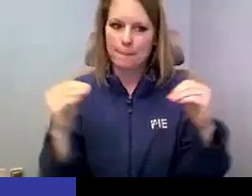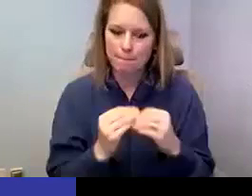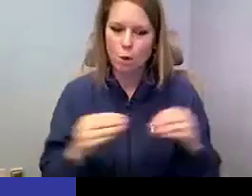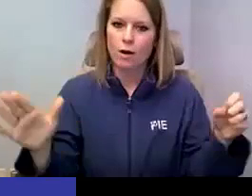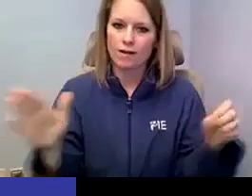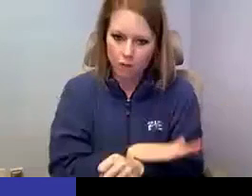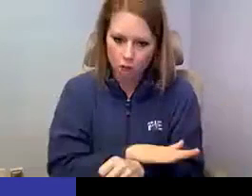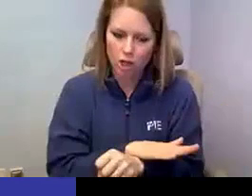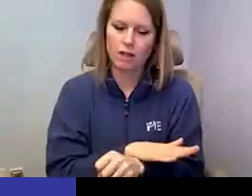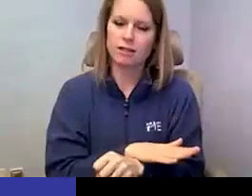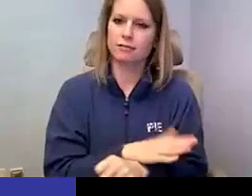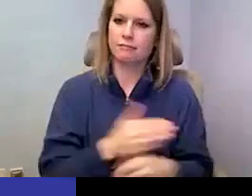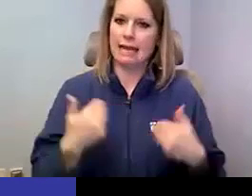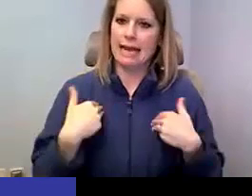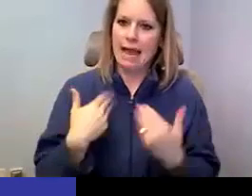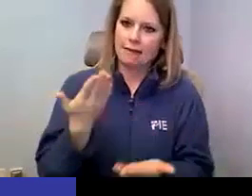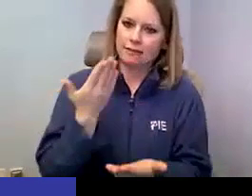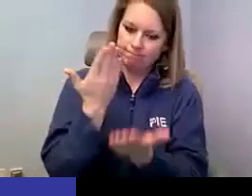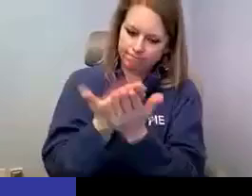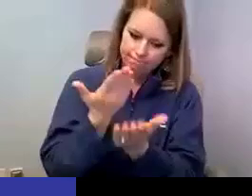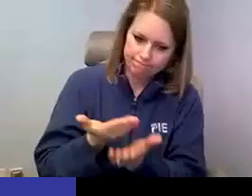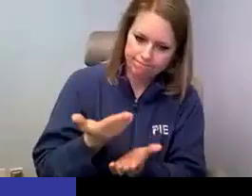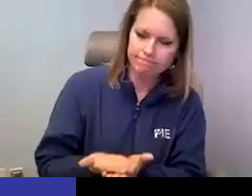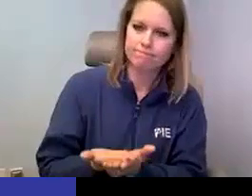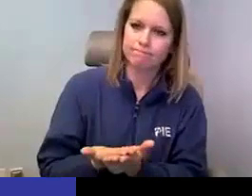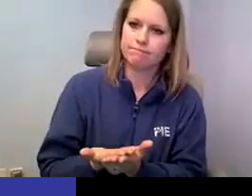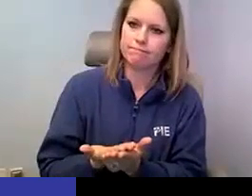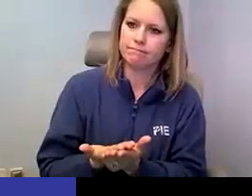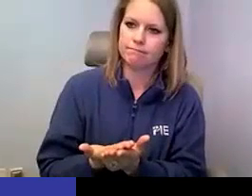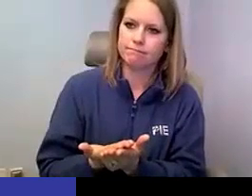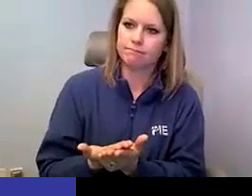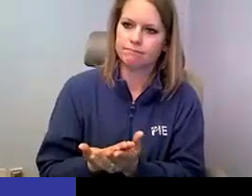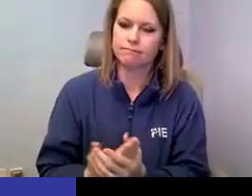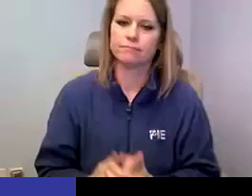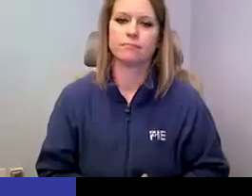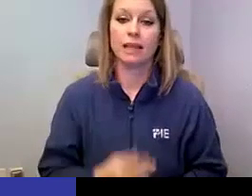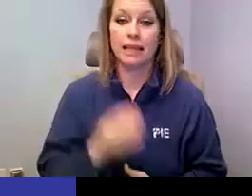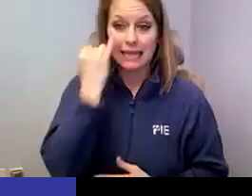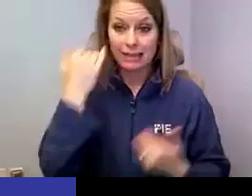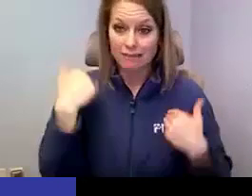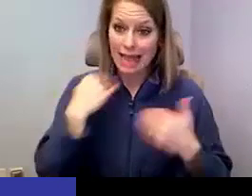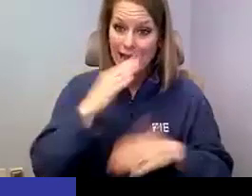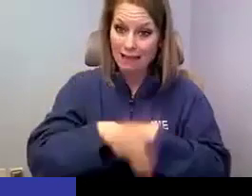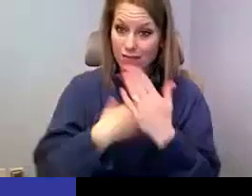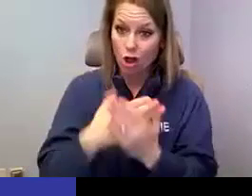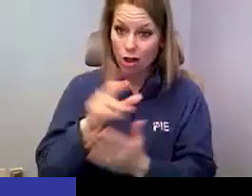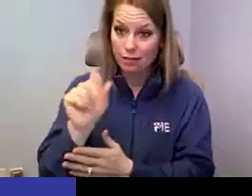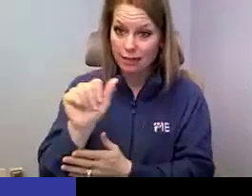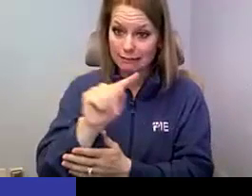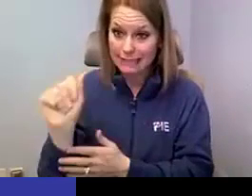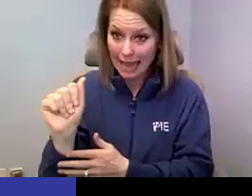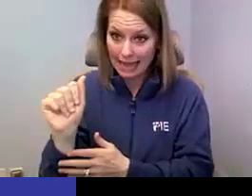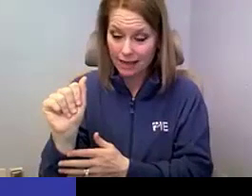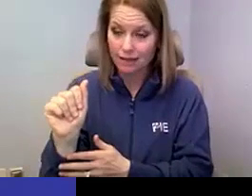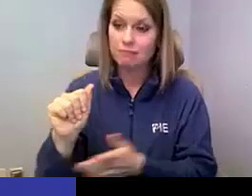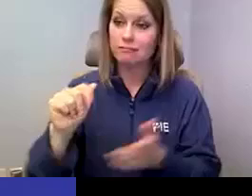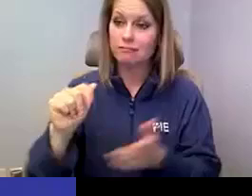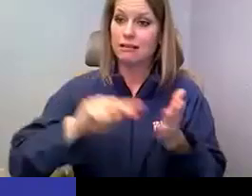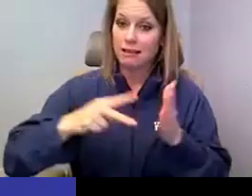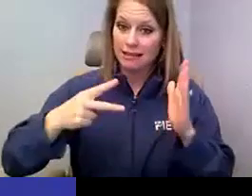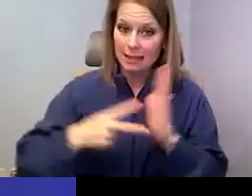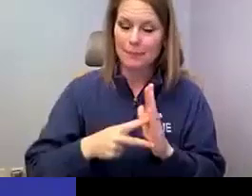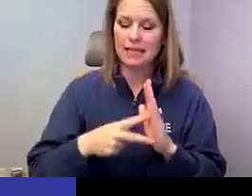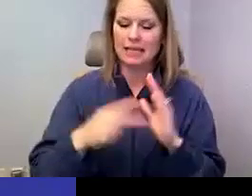will be. And the more efficient and effective the review of existing data is, the more focused the collection of additional